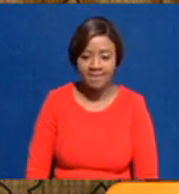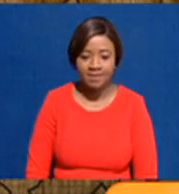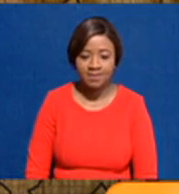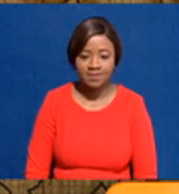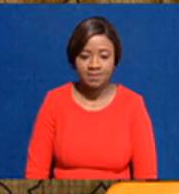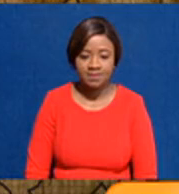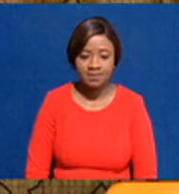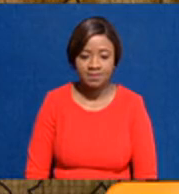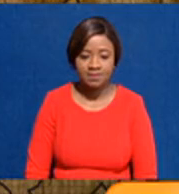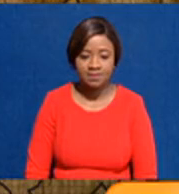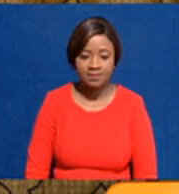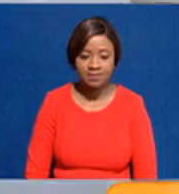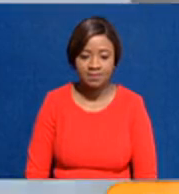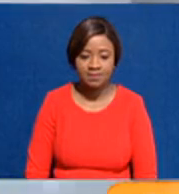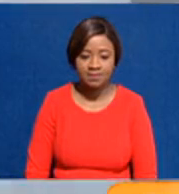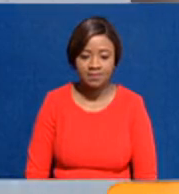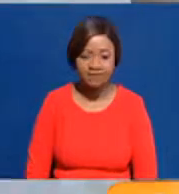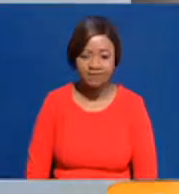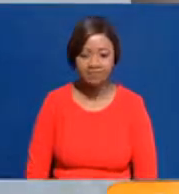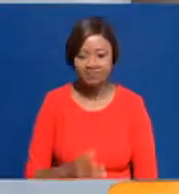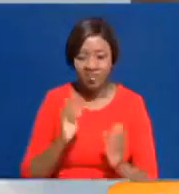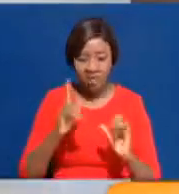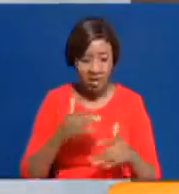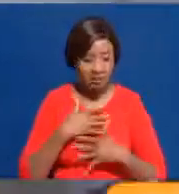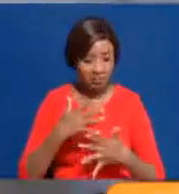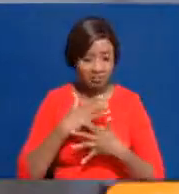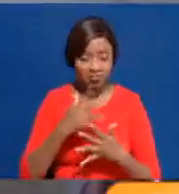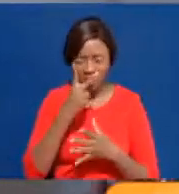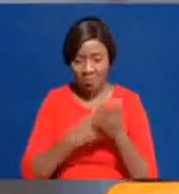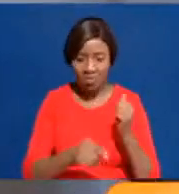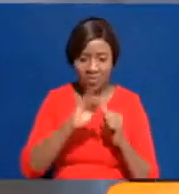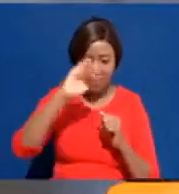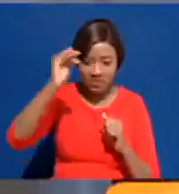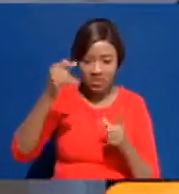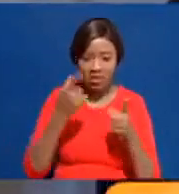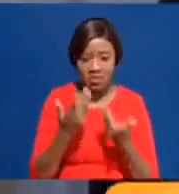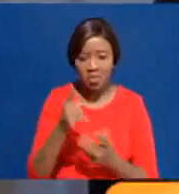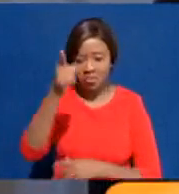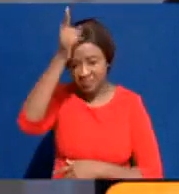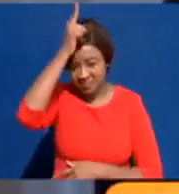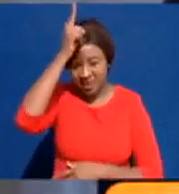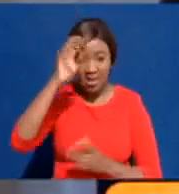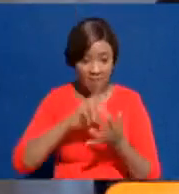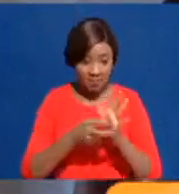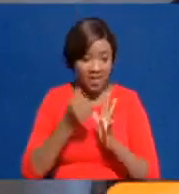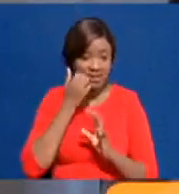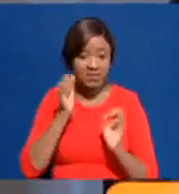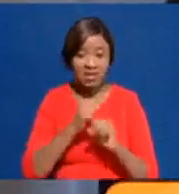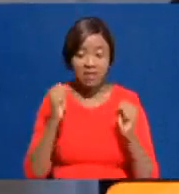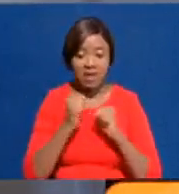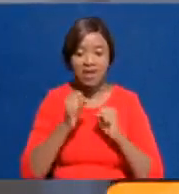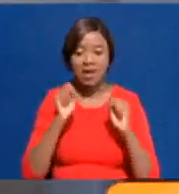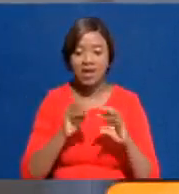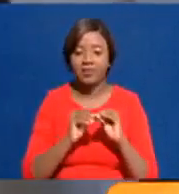it adaptable in both urban and rural areas, increasing the risk bracket of malaria infections in the country, as the mosquito